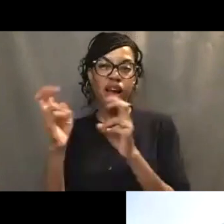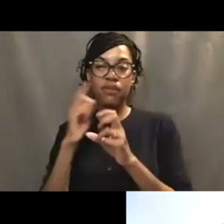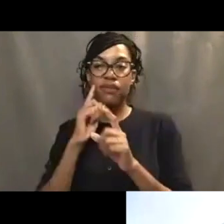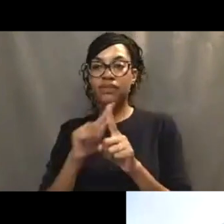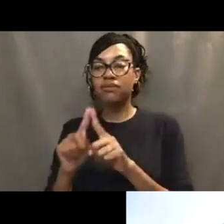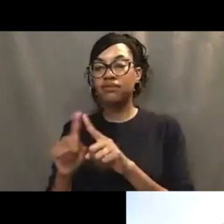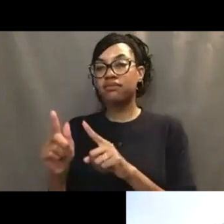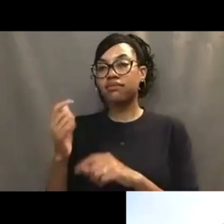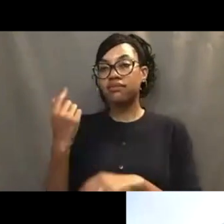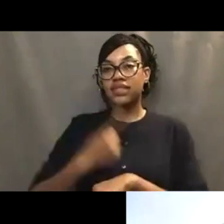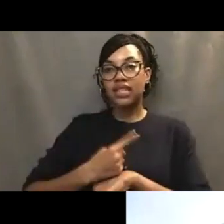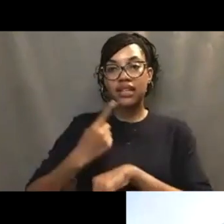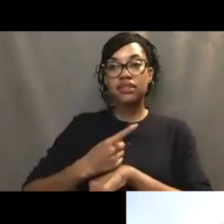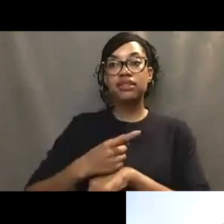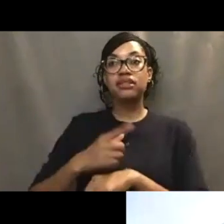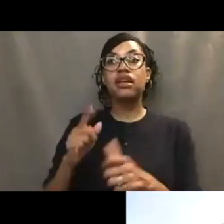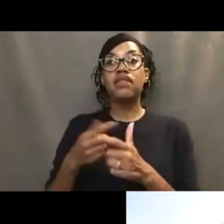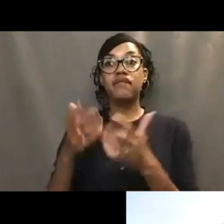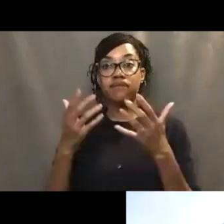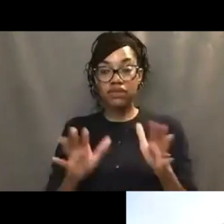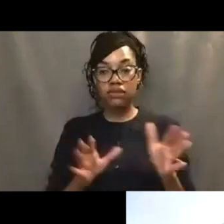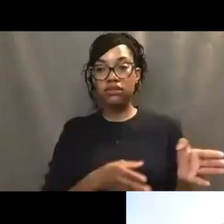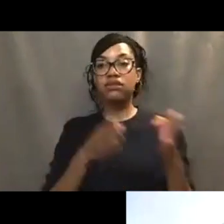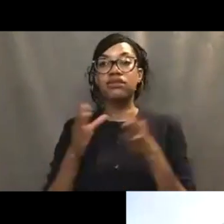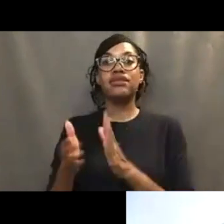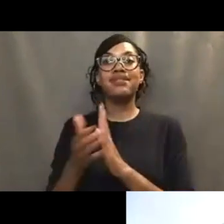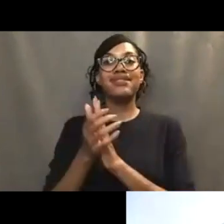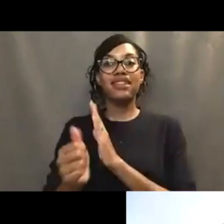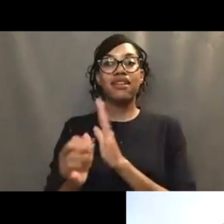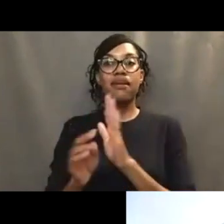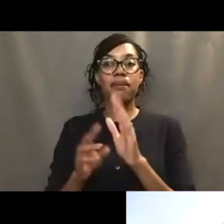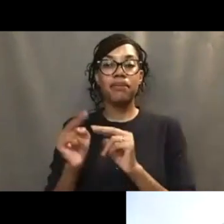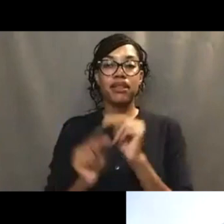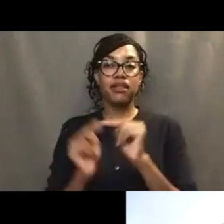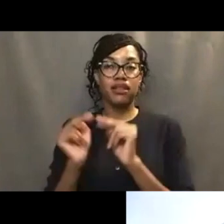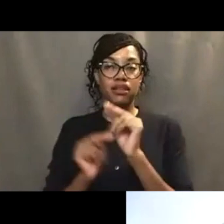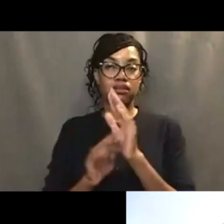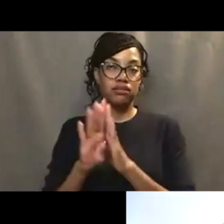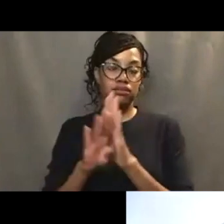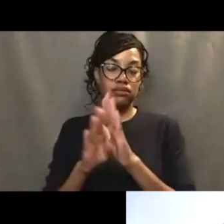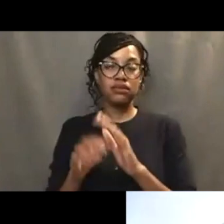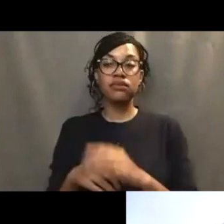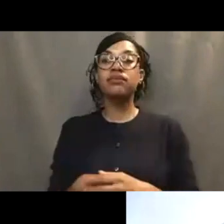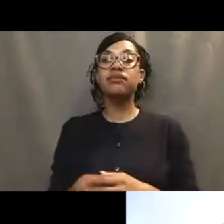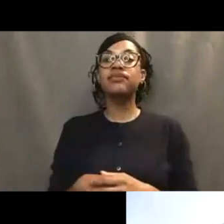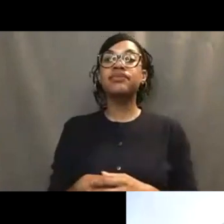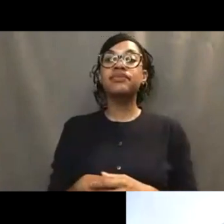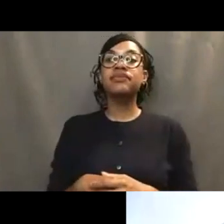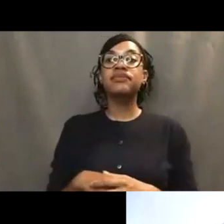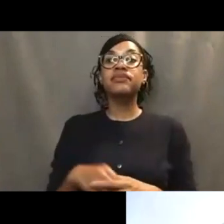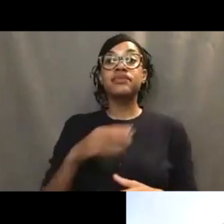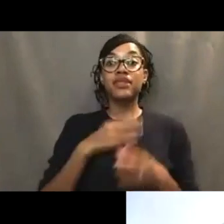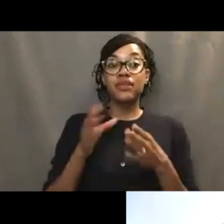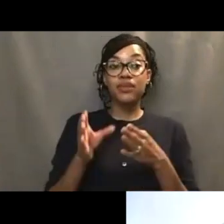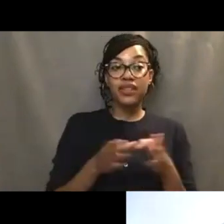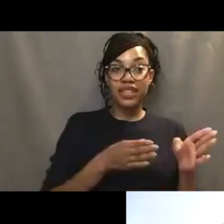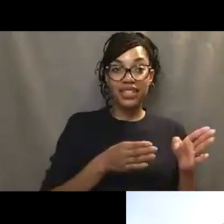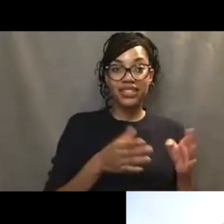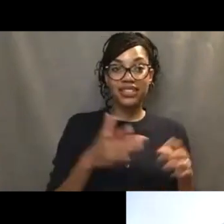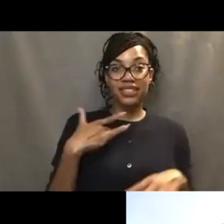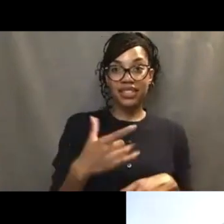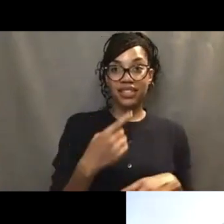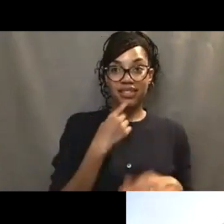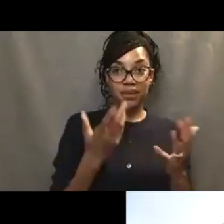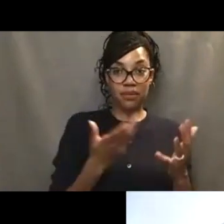day. And then we had skills building. And so in my sort of organizing tendency, like the lead organizers, the